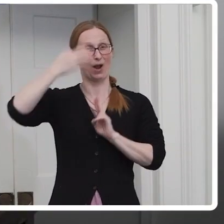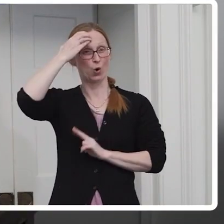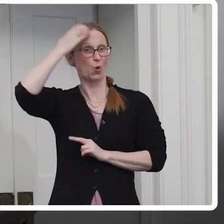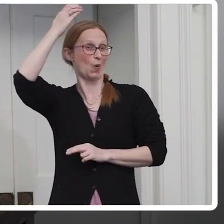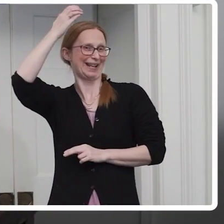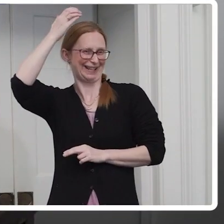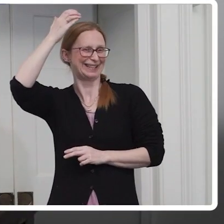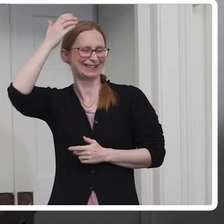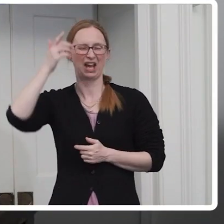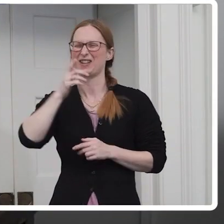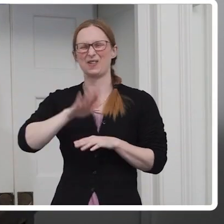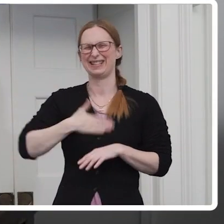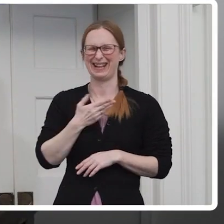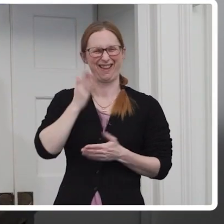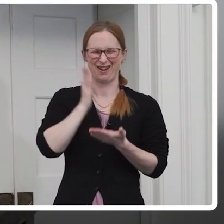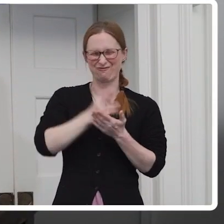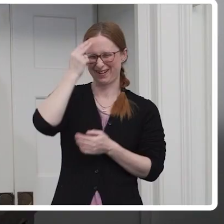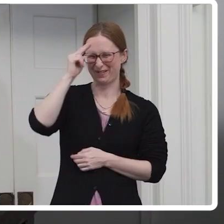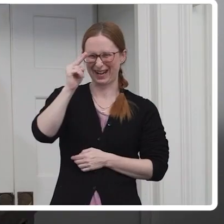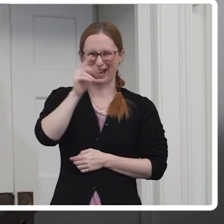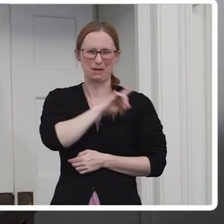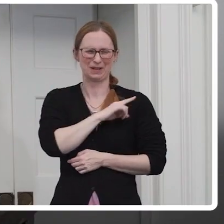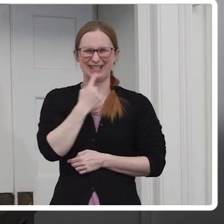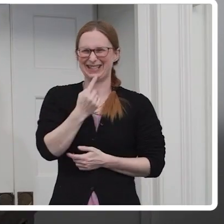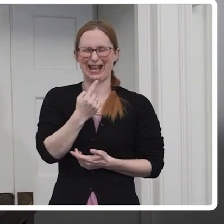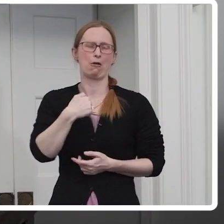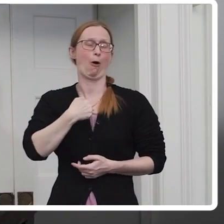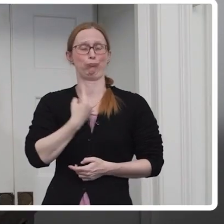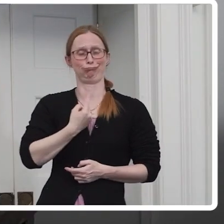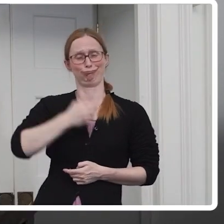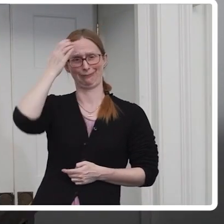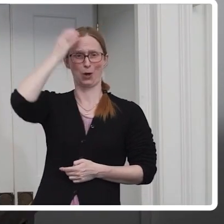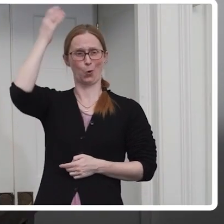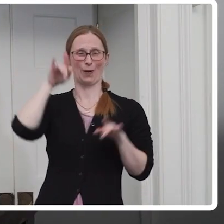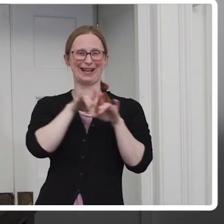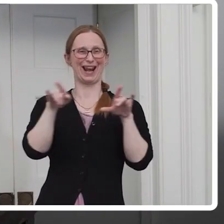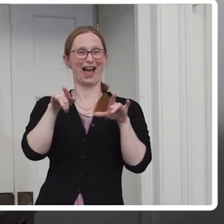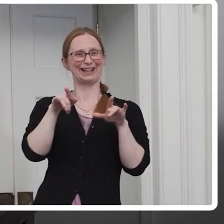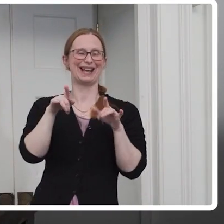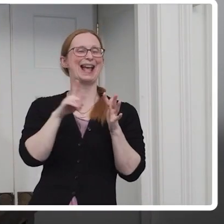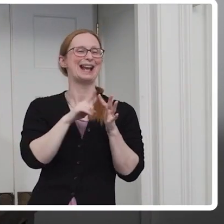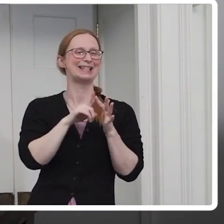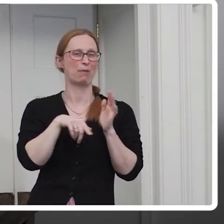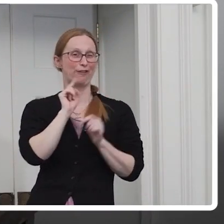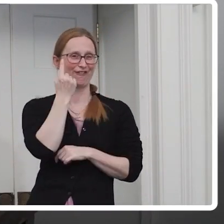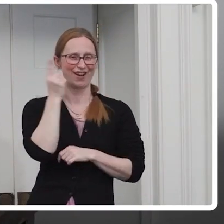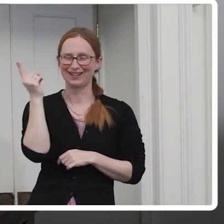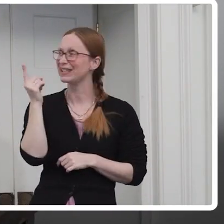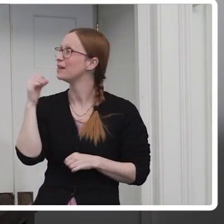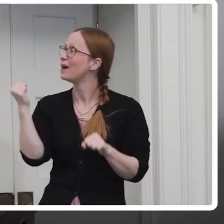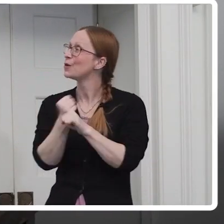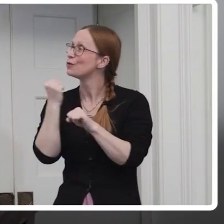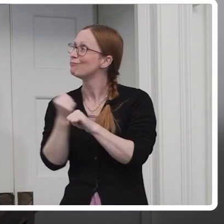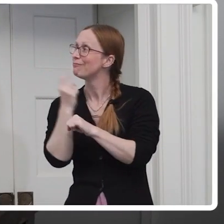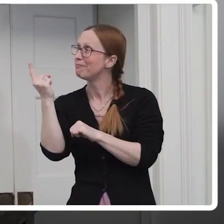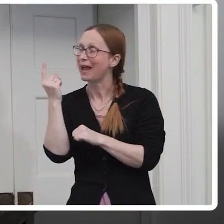as Queen rather than Liz or Elizabeth, which she really didn't like, and she said this is because she was just as much of a queen as Elizabeth I.